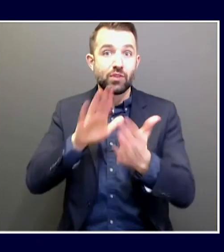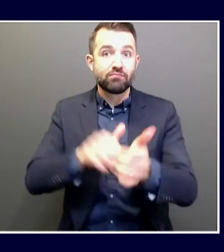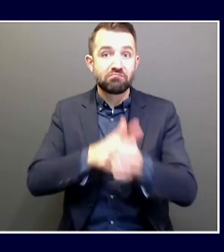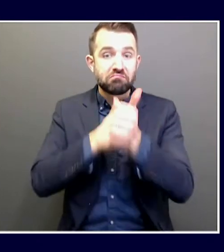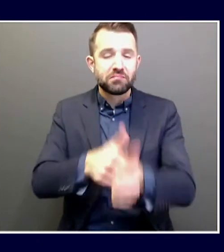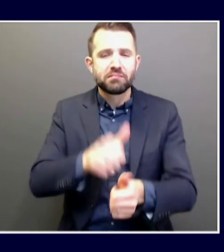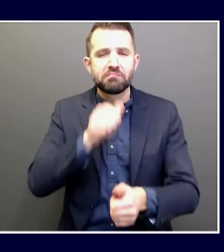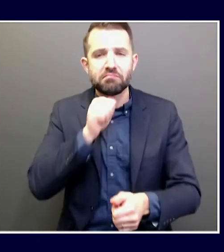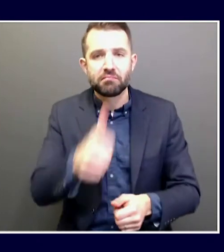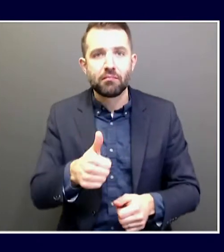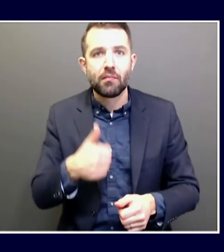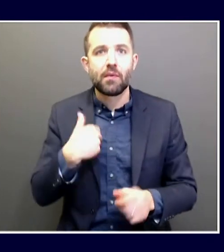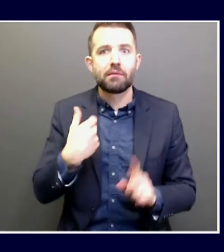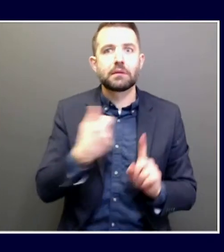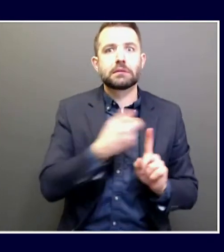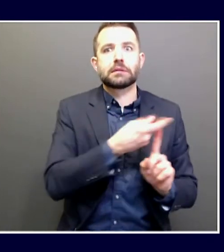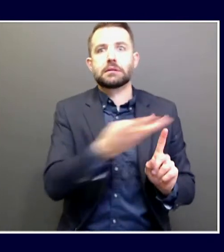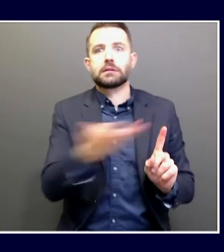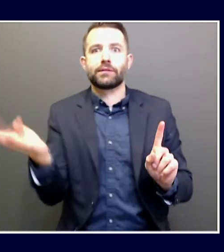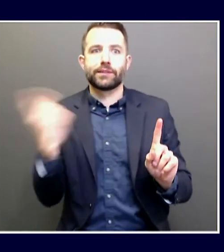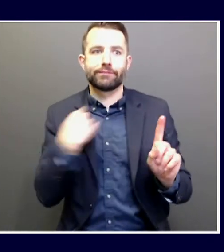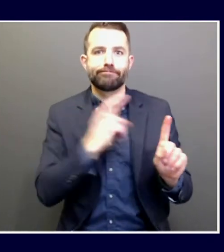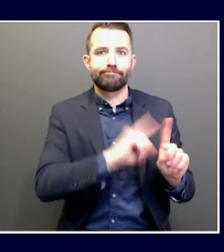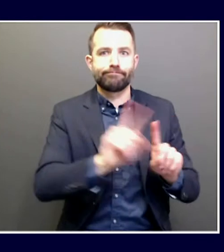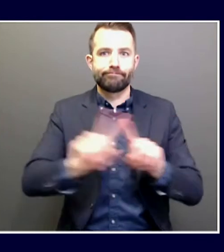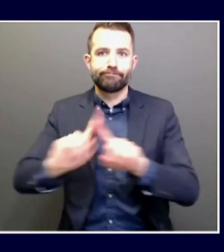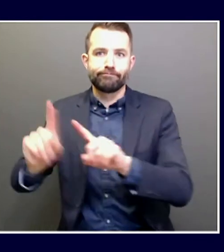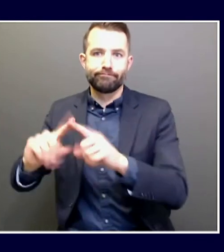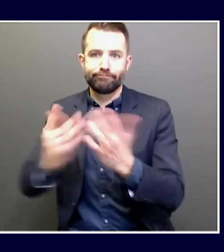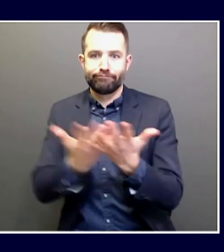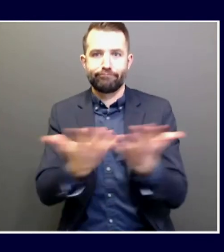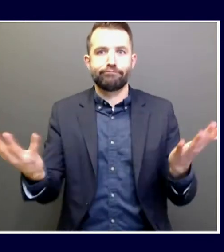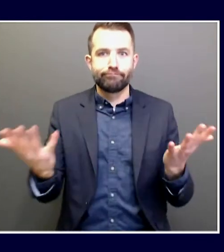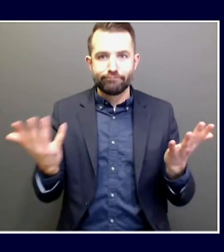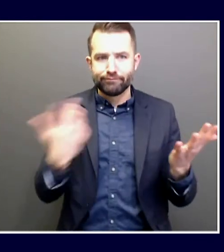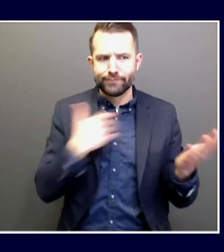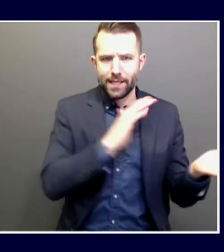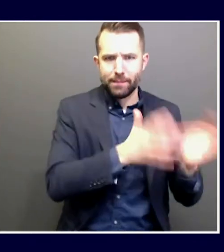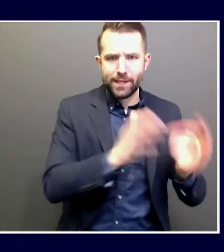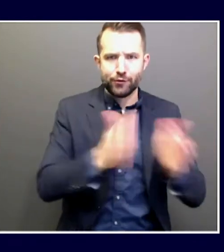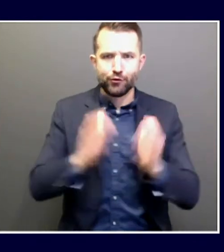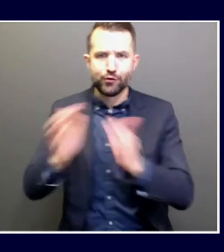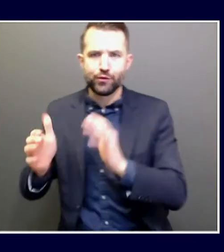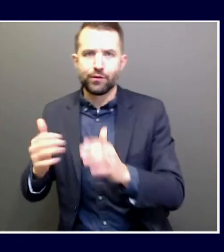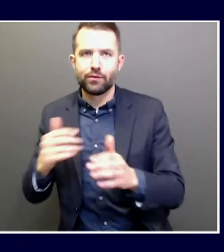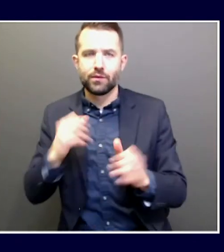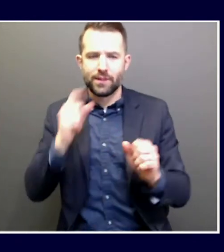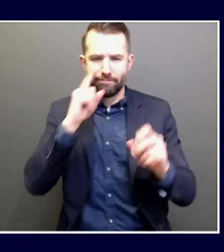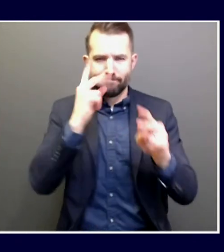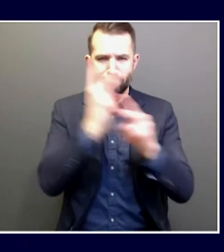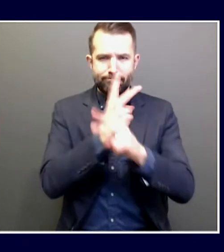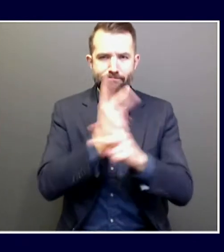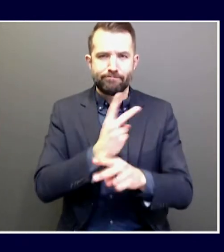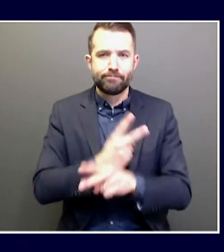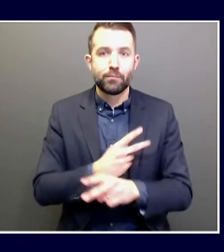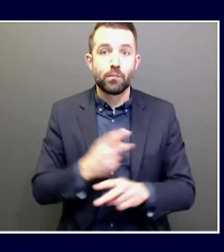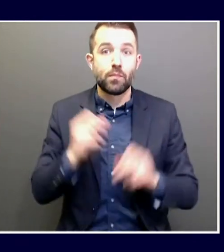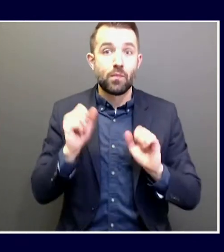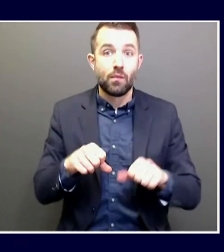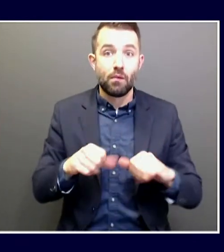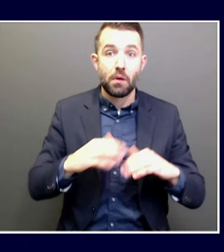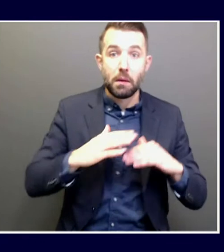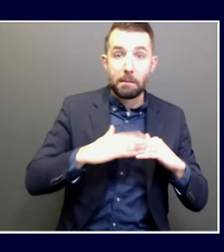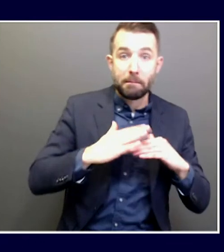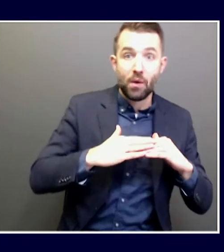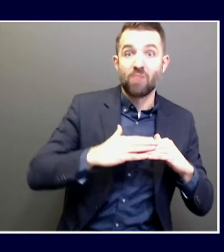tools to help us understand the upper and lower boundaries of what might happen. I can't say whether there will be that demand on hospitalizations.